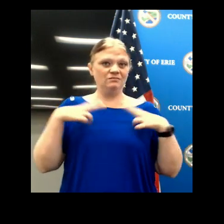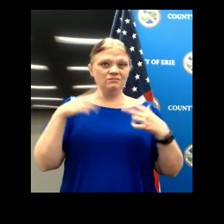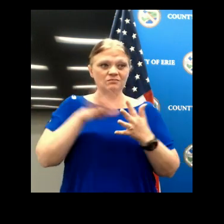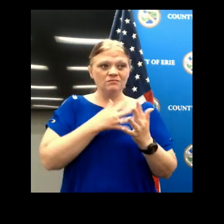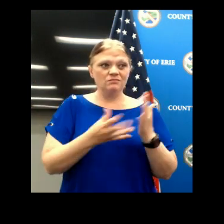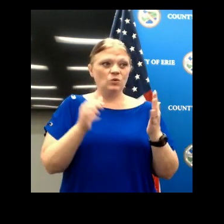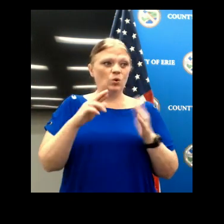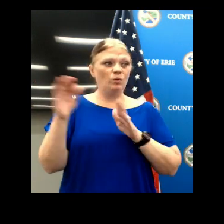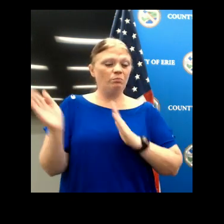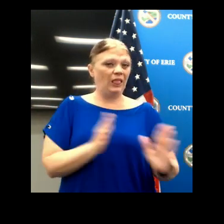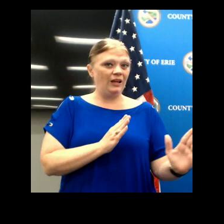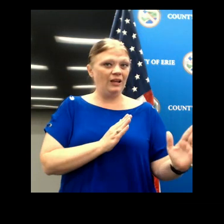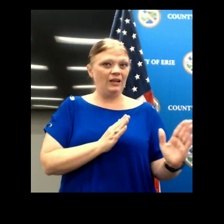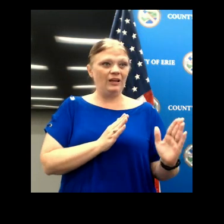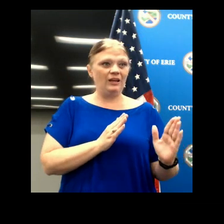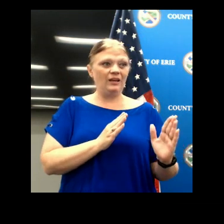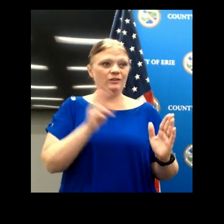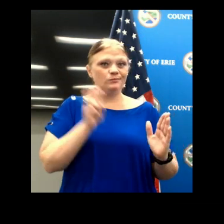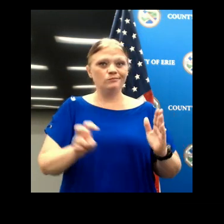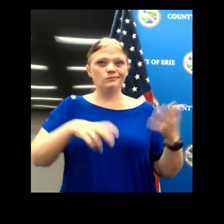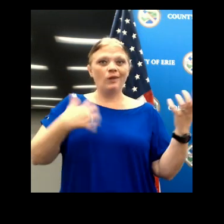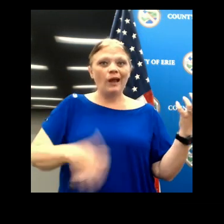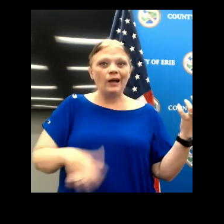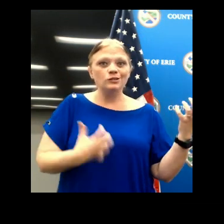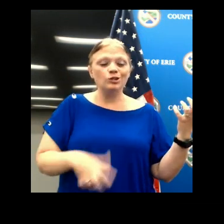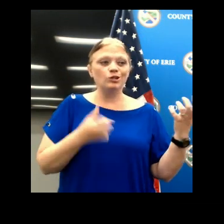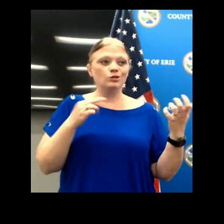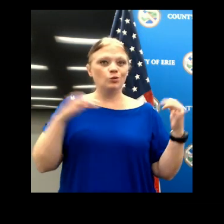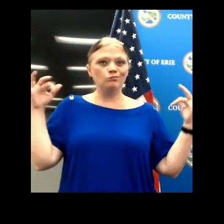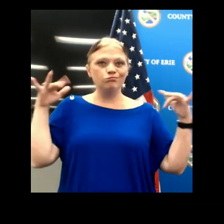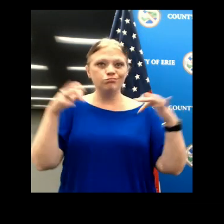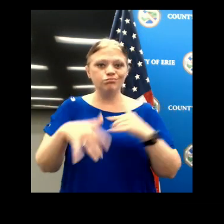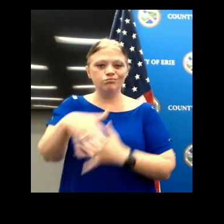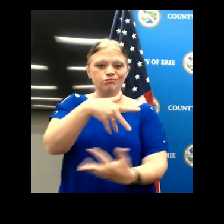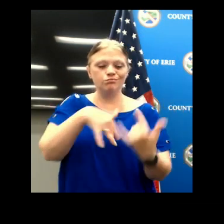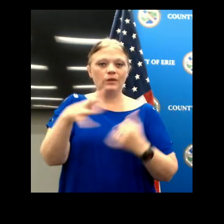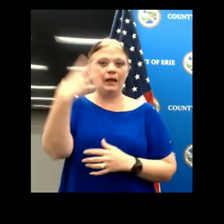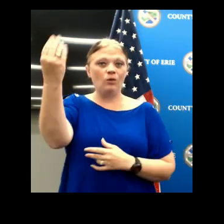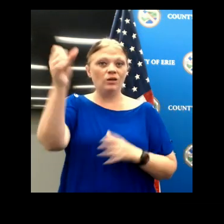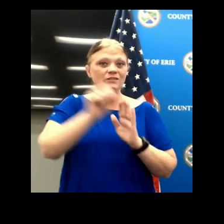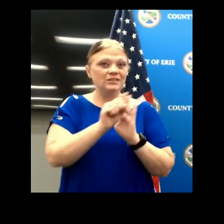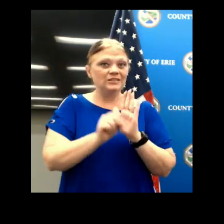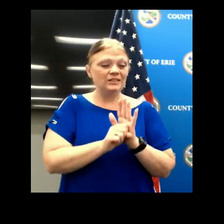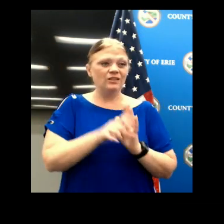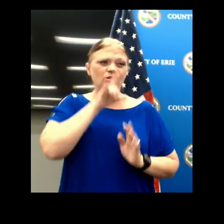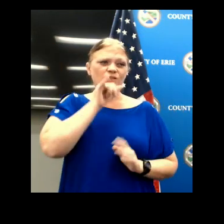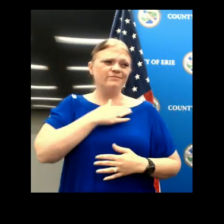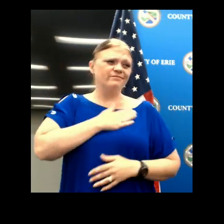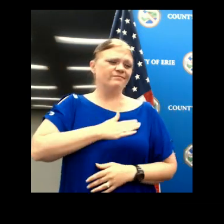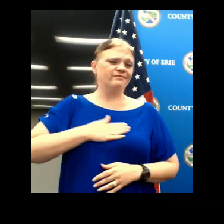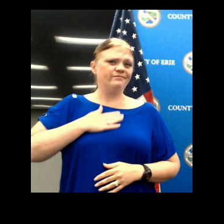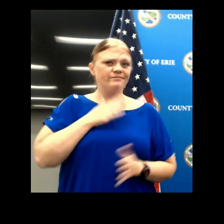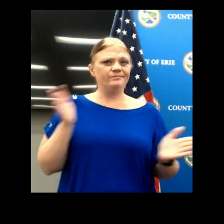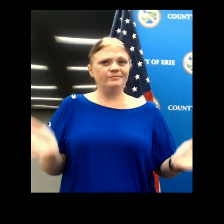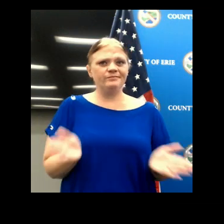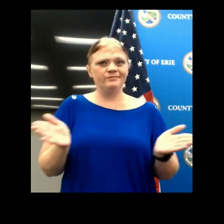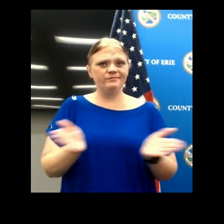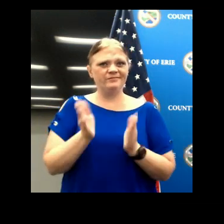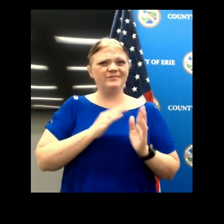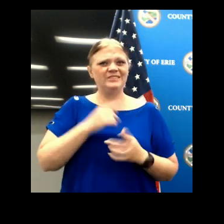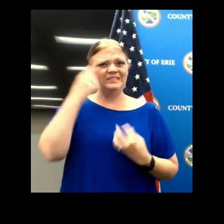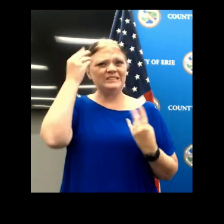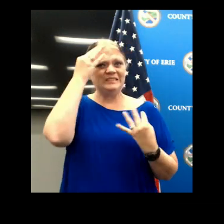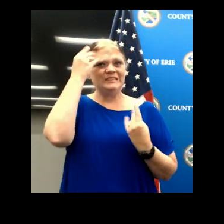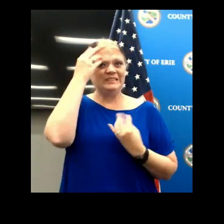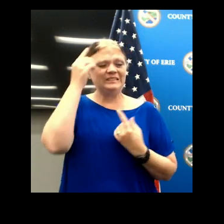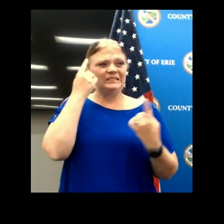have planned to go to concerts or mass gatherings out of state. So we want to really please encourage you to reconsider.